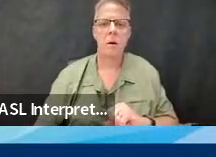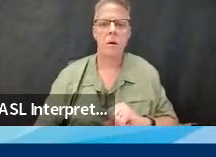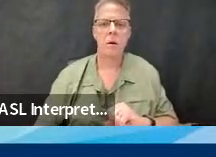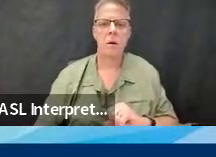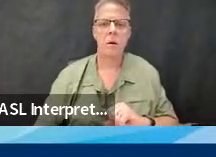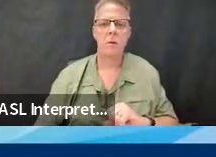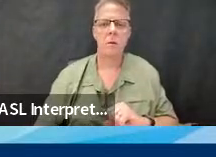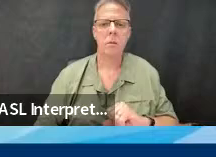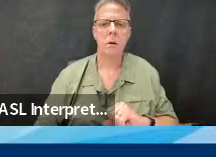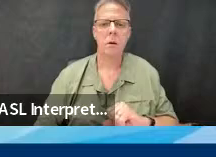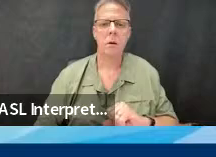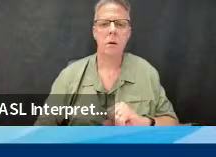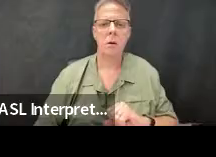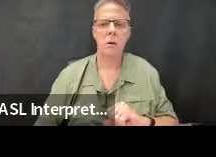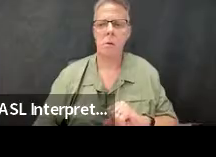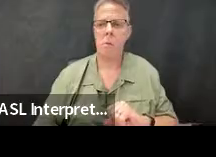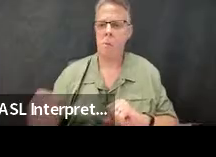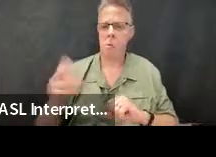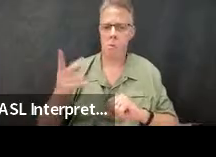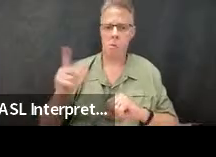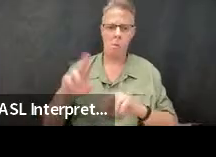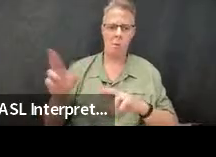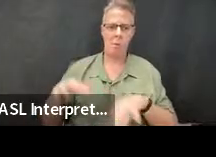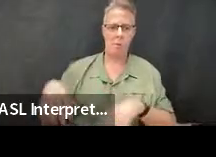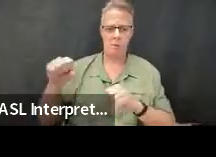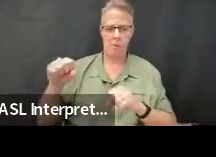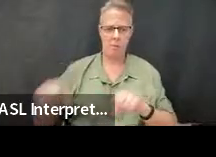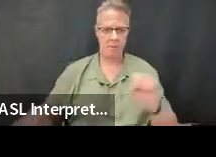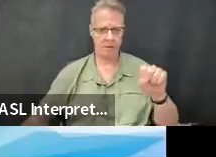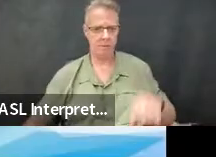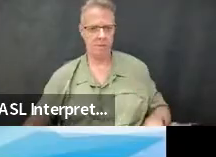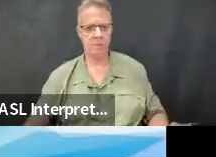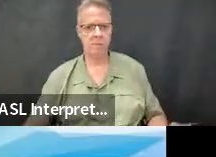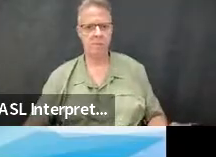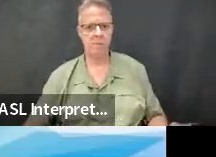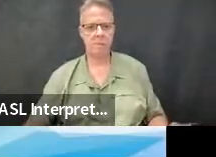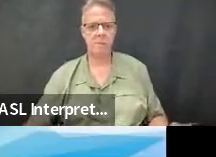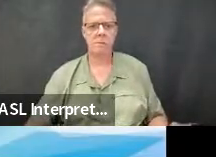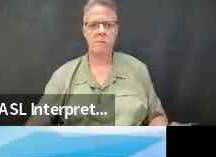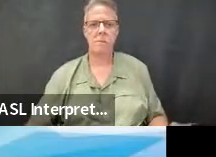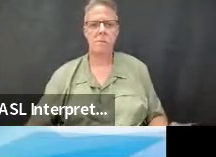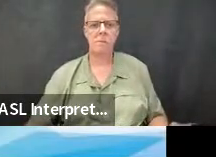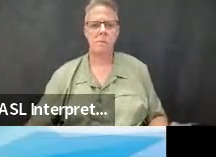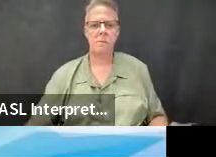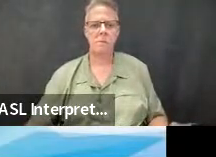Hey, Shilpa, you ready to take over? Yes. It's my screen.